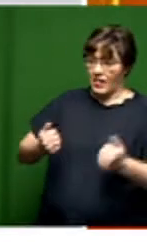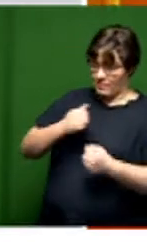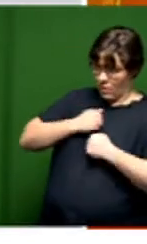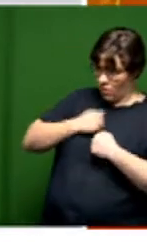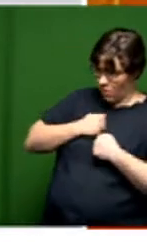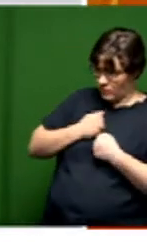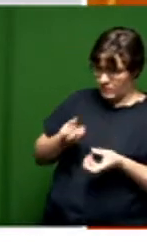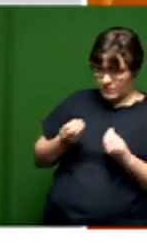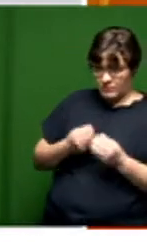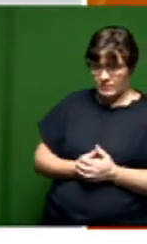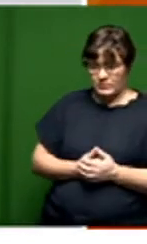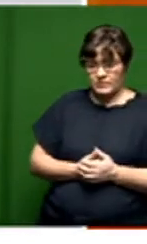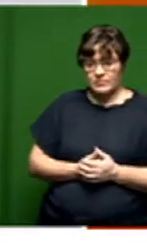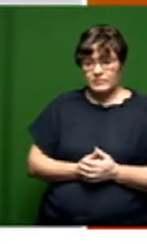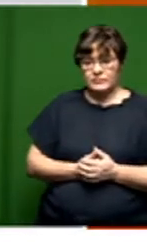also